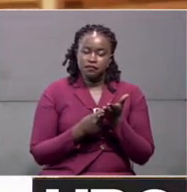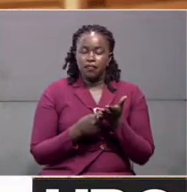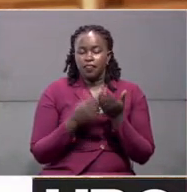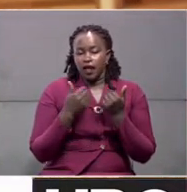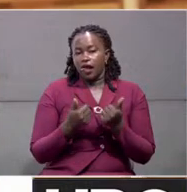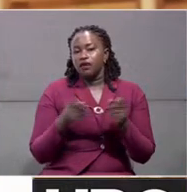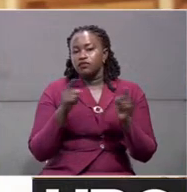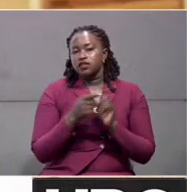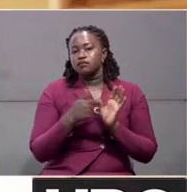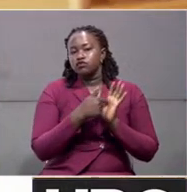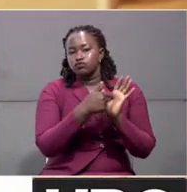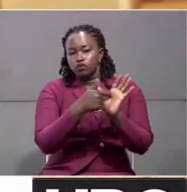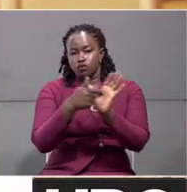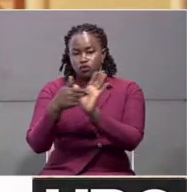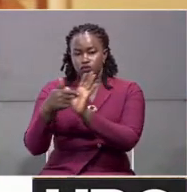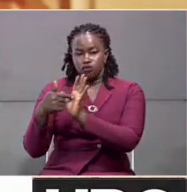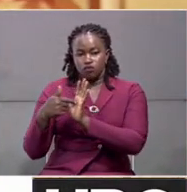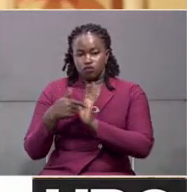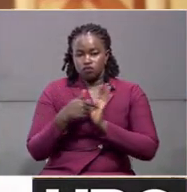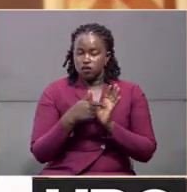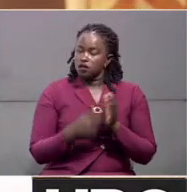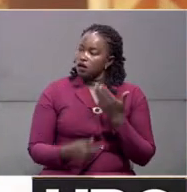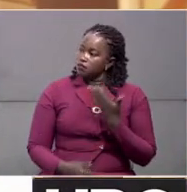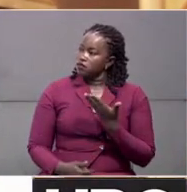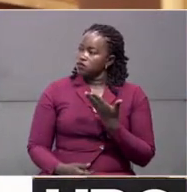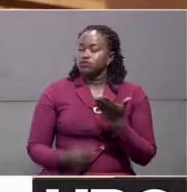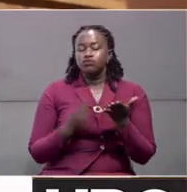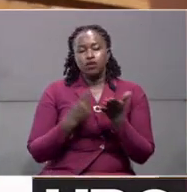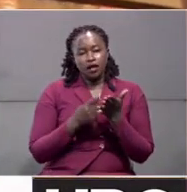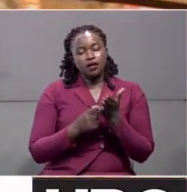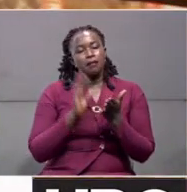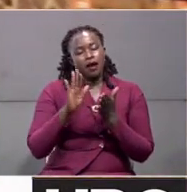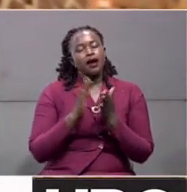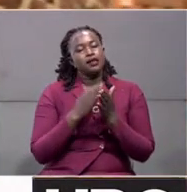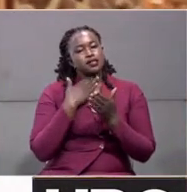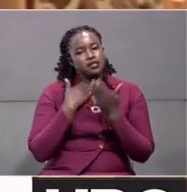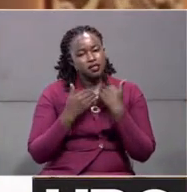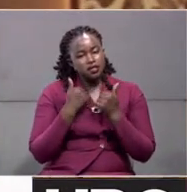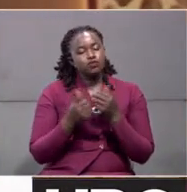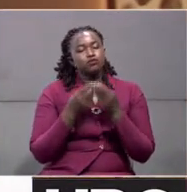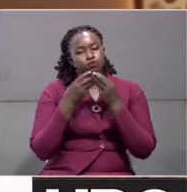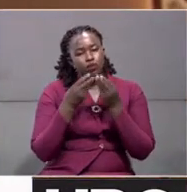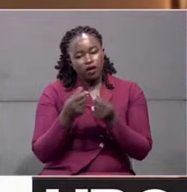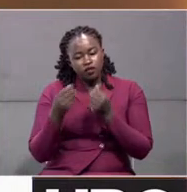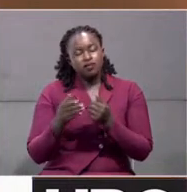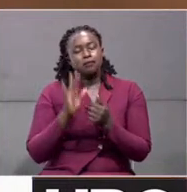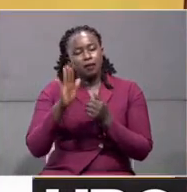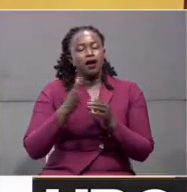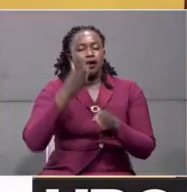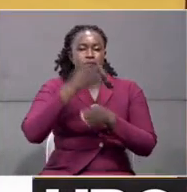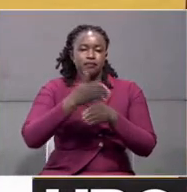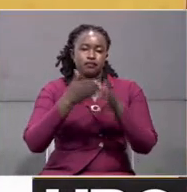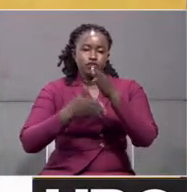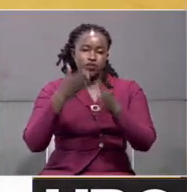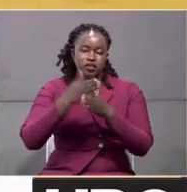They are displayed to show the country's quest to address its building needs.